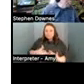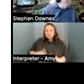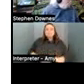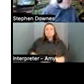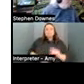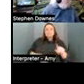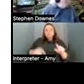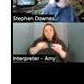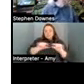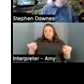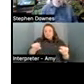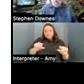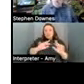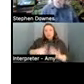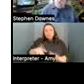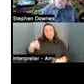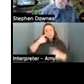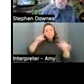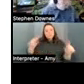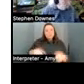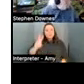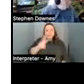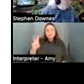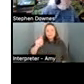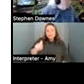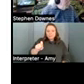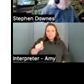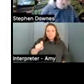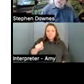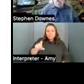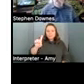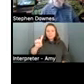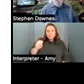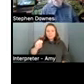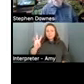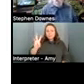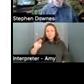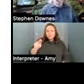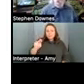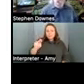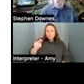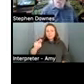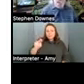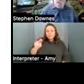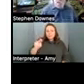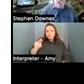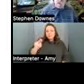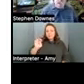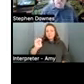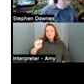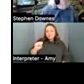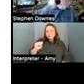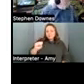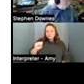should work www.downs that's d-o-w-n-e